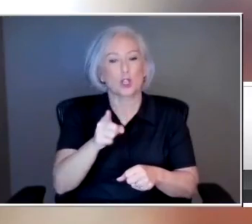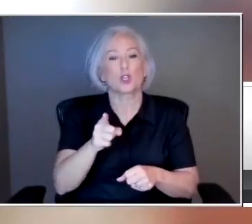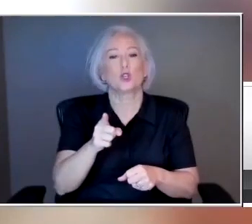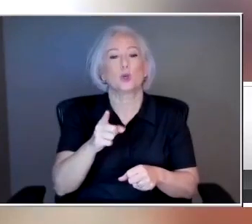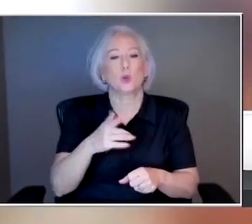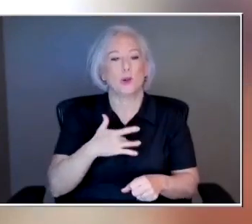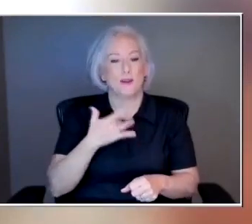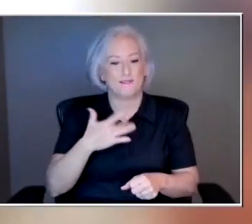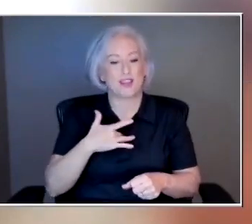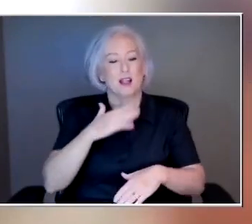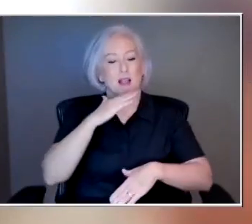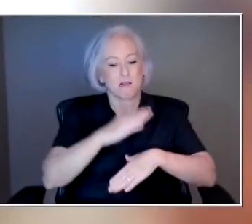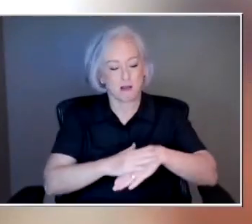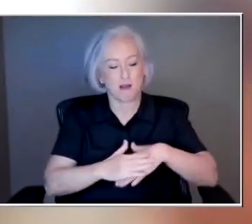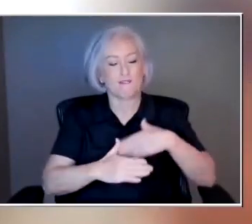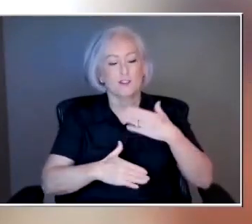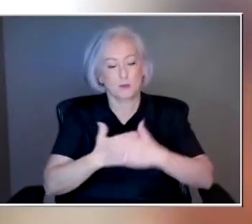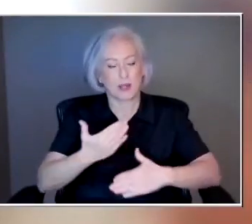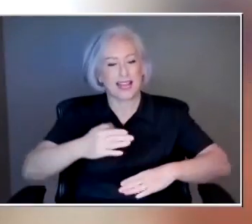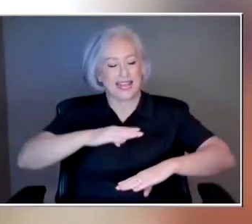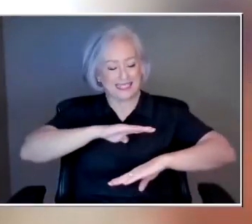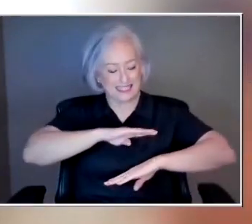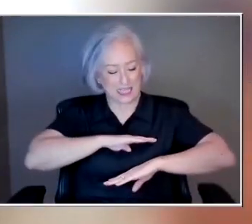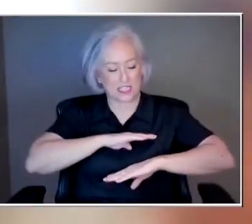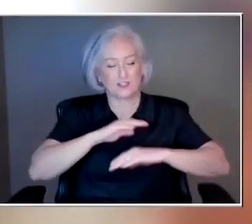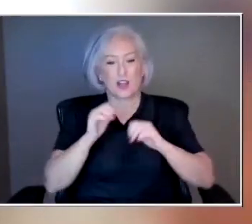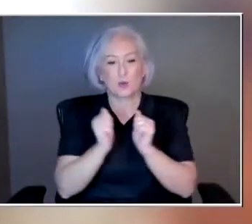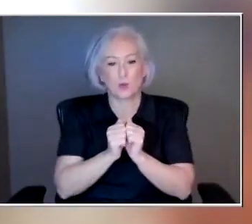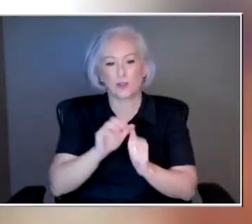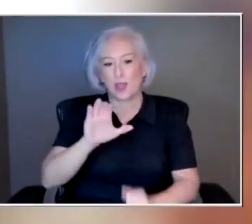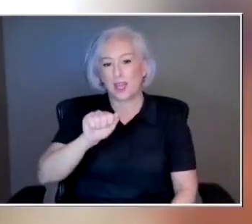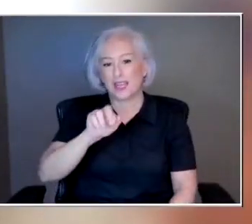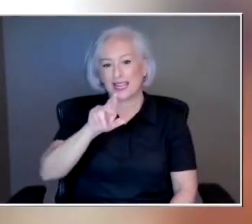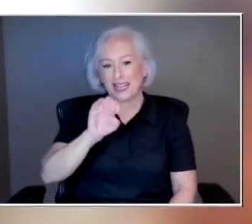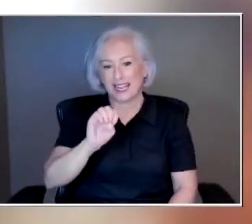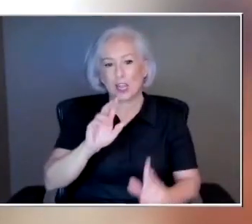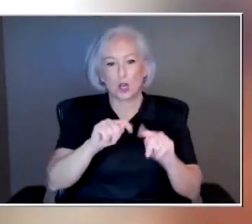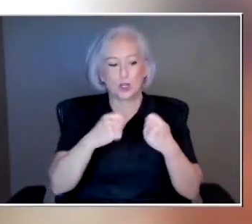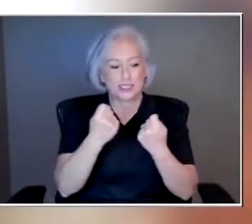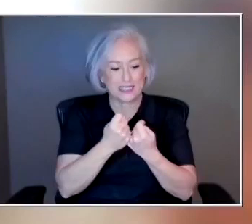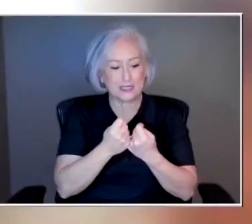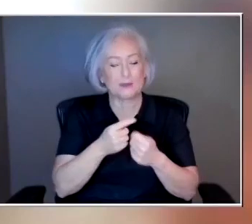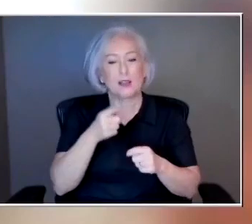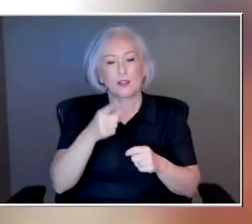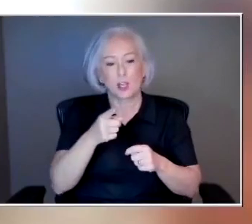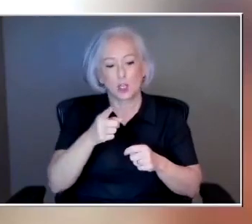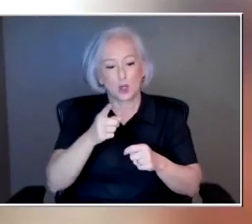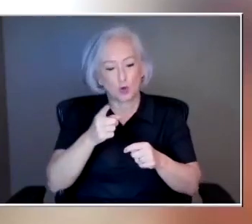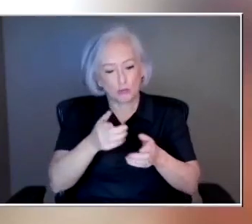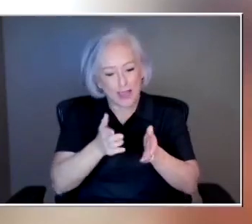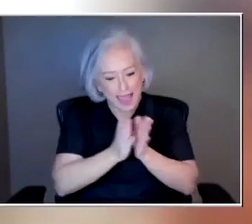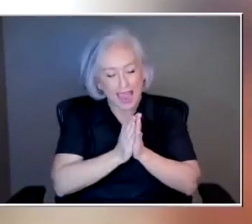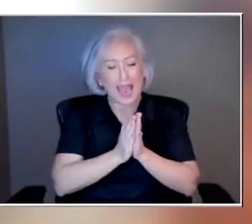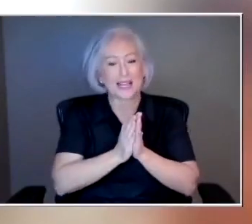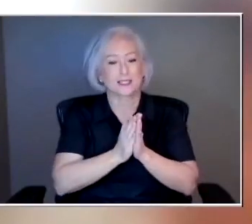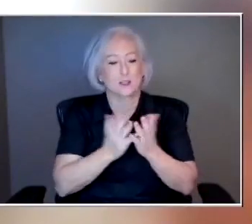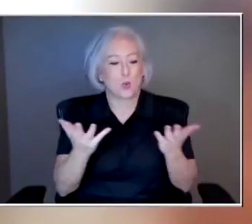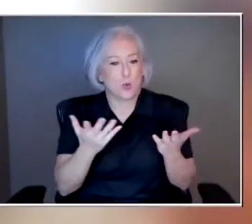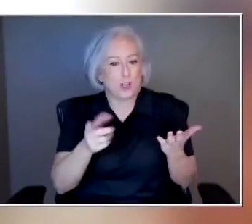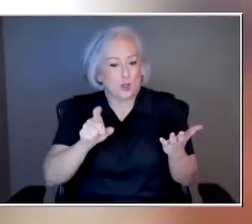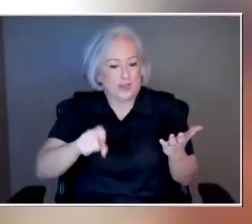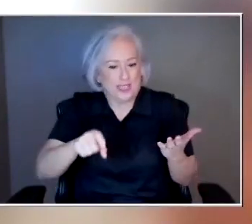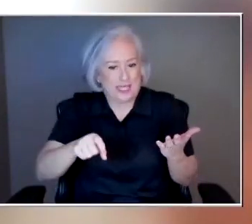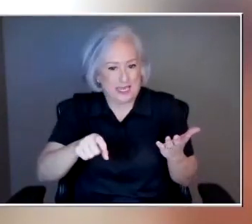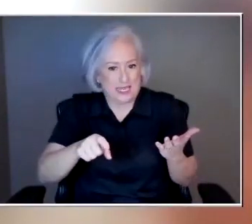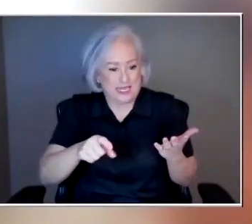feel comfortable and satisfied with your care team. You're asking all the questions, and you advocate for the best